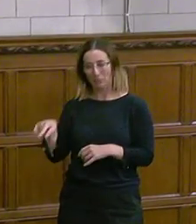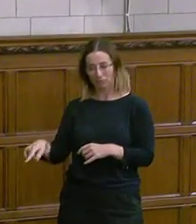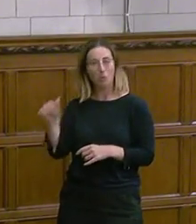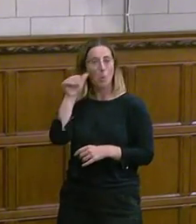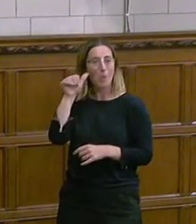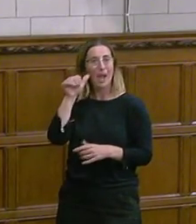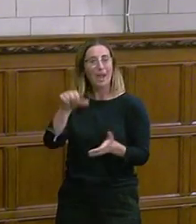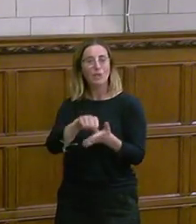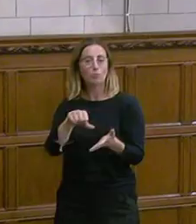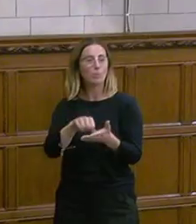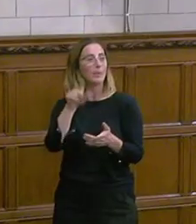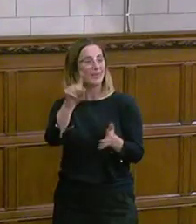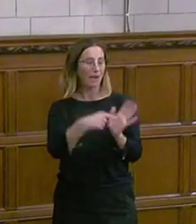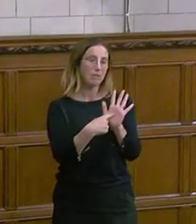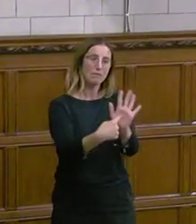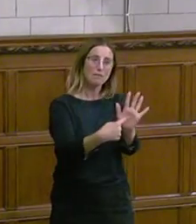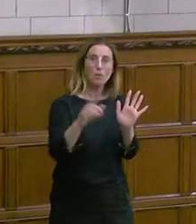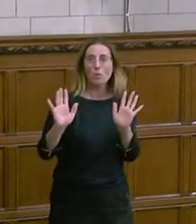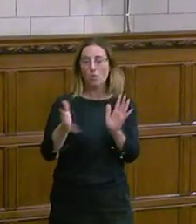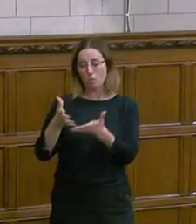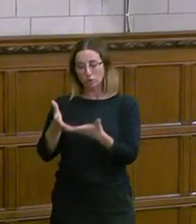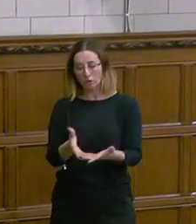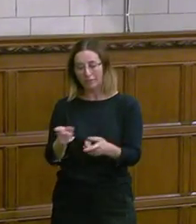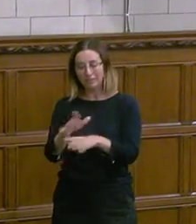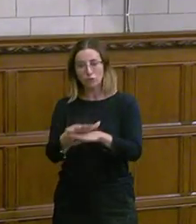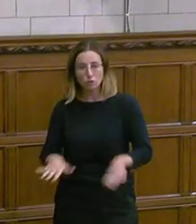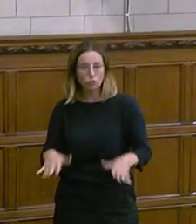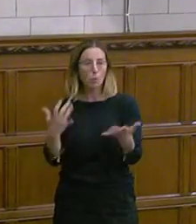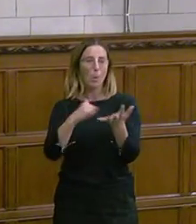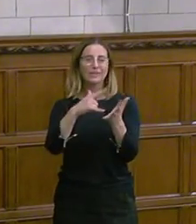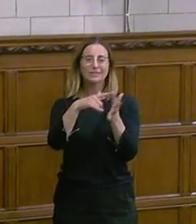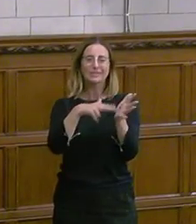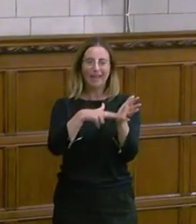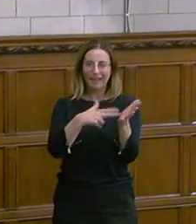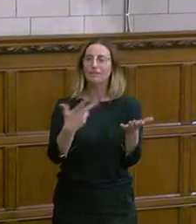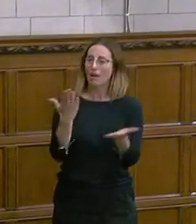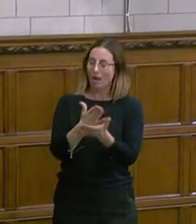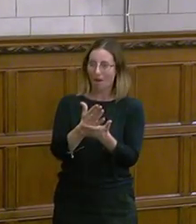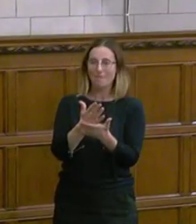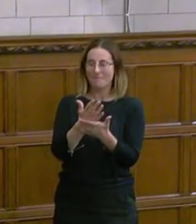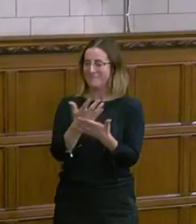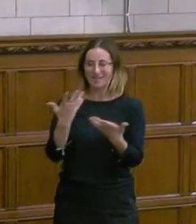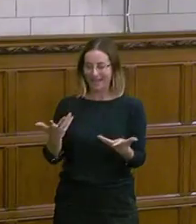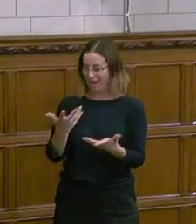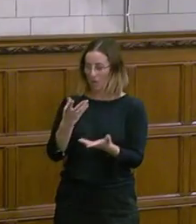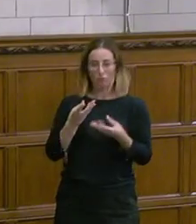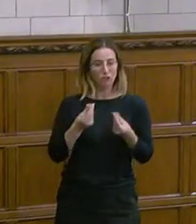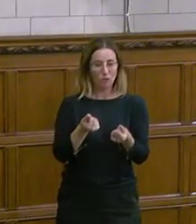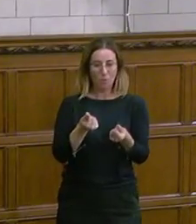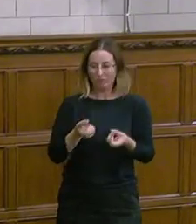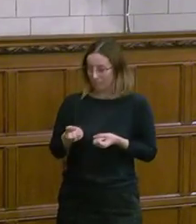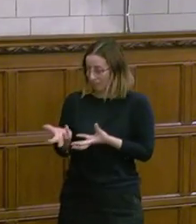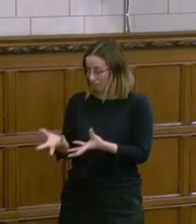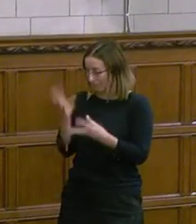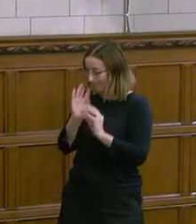highlight that all services for children with disability and special education needs are significantly under-resourced nationally